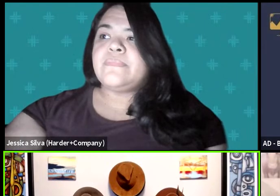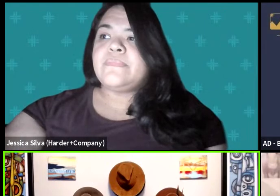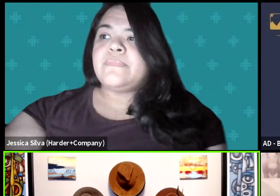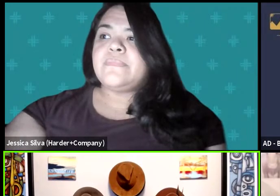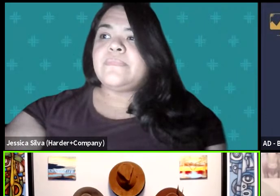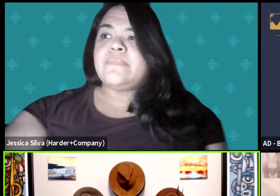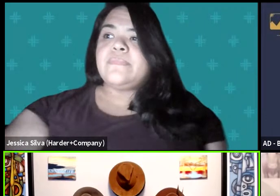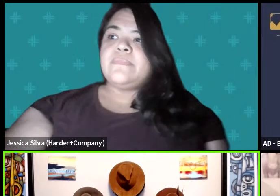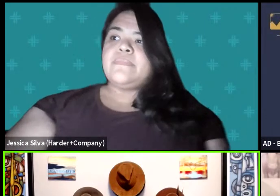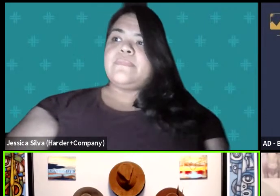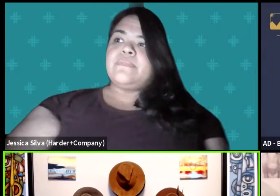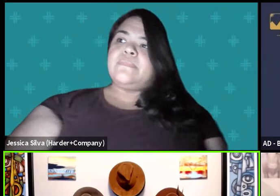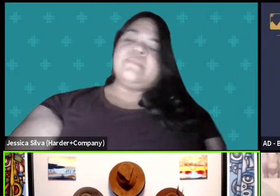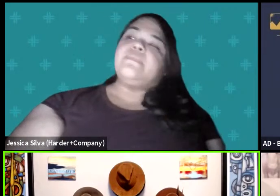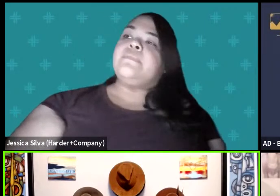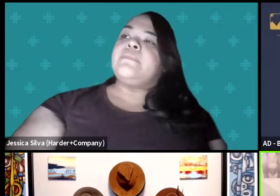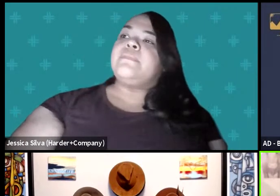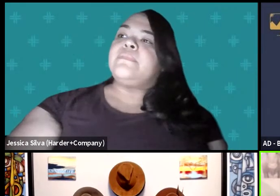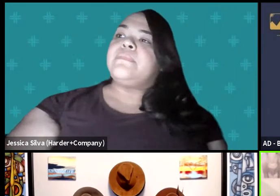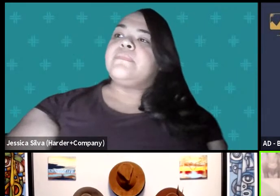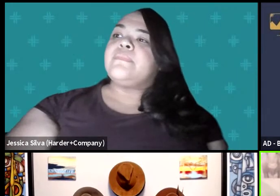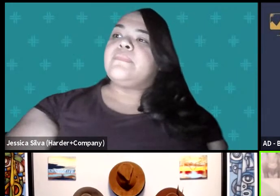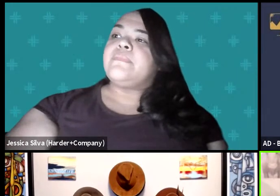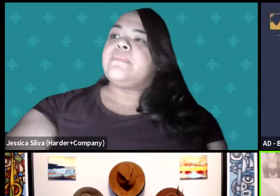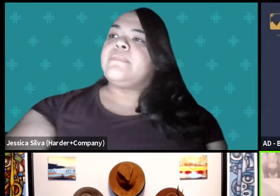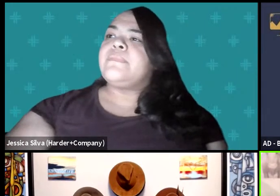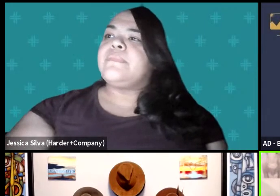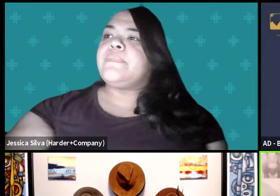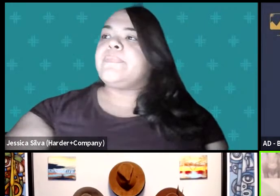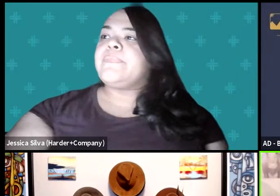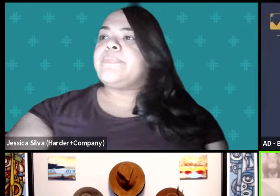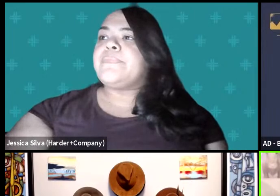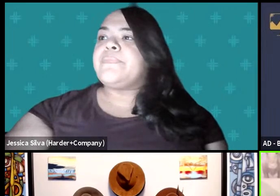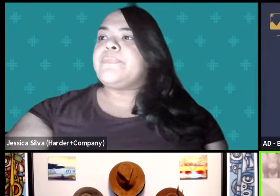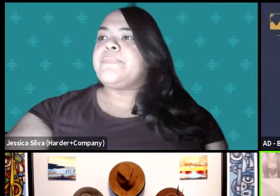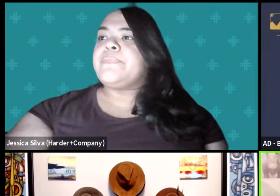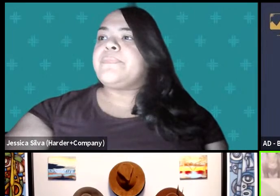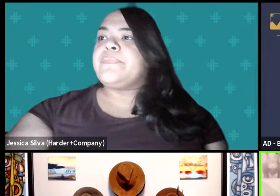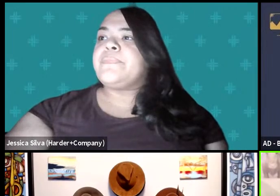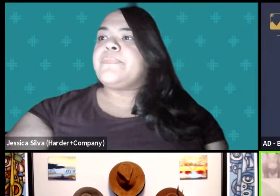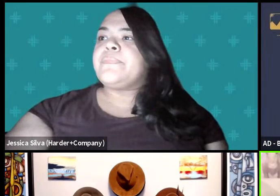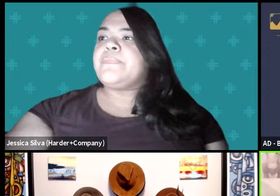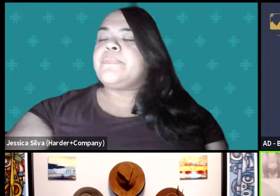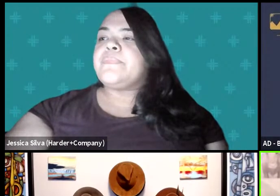I think the school, no, the I just checked school.